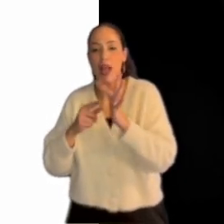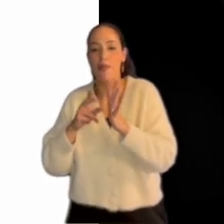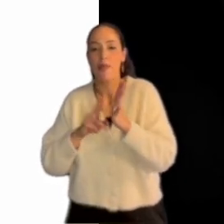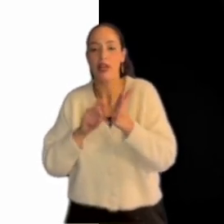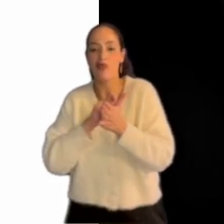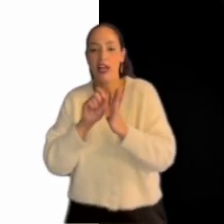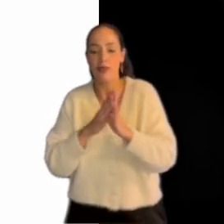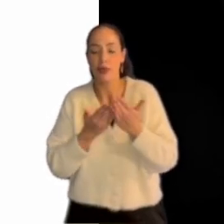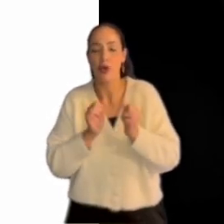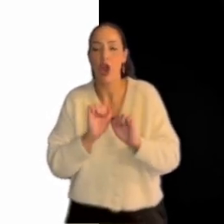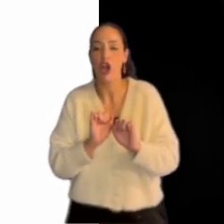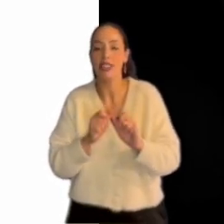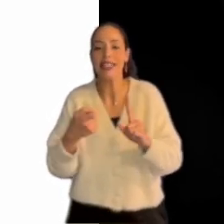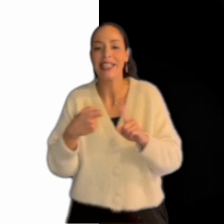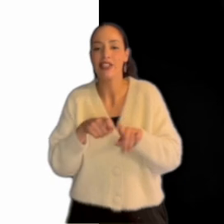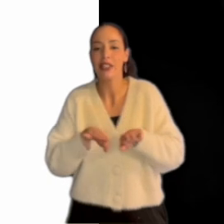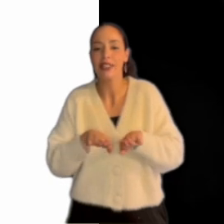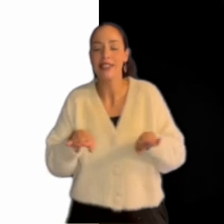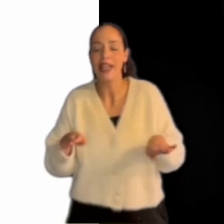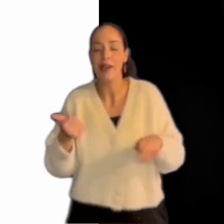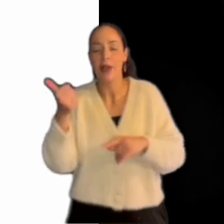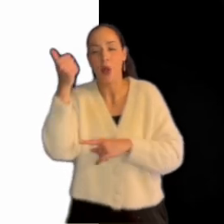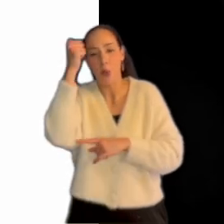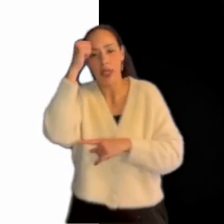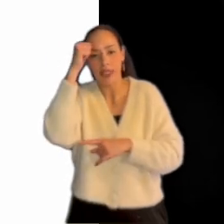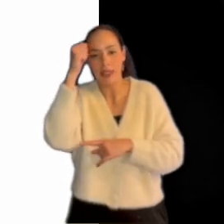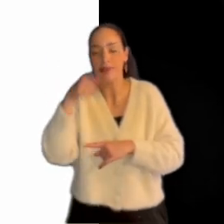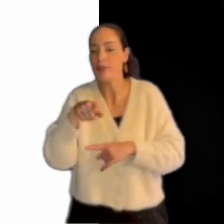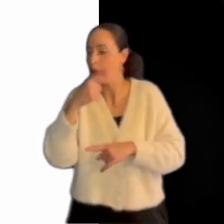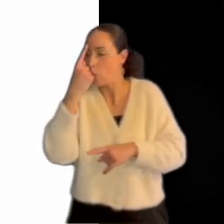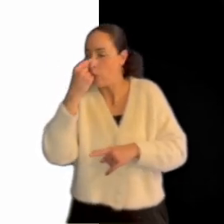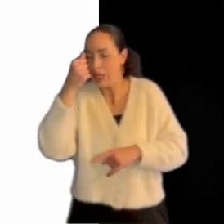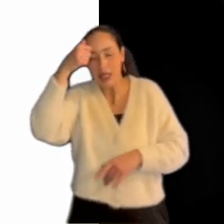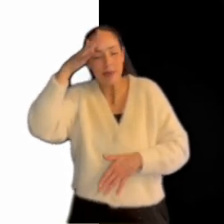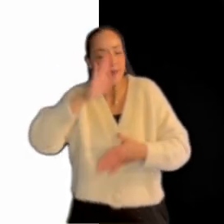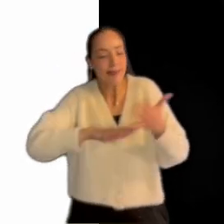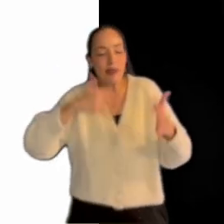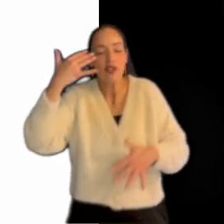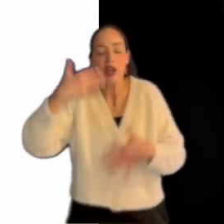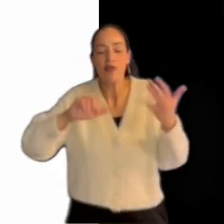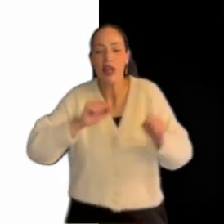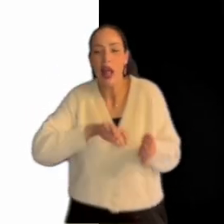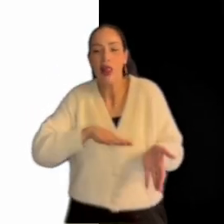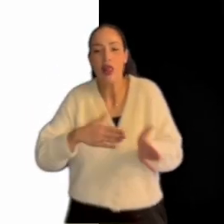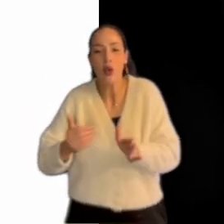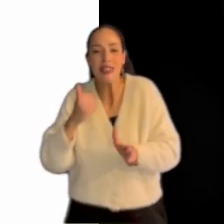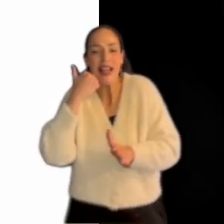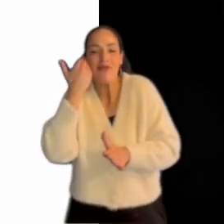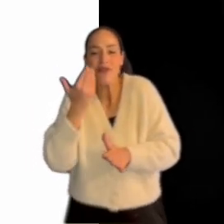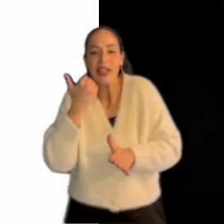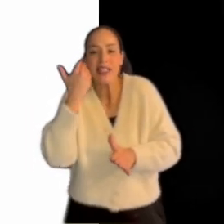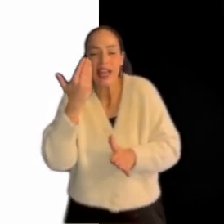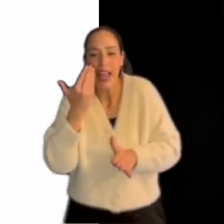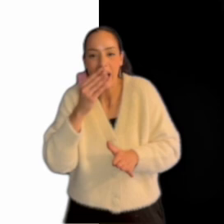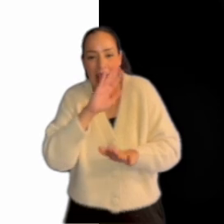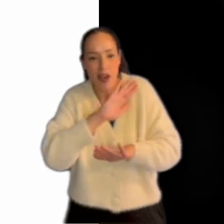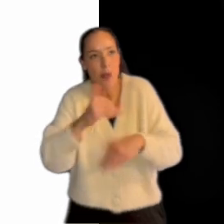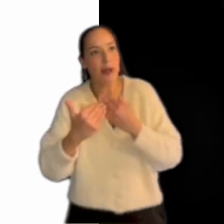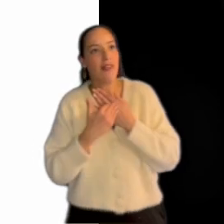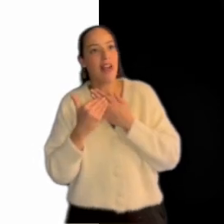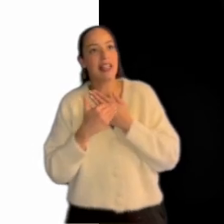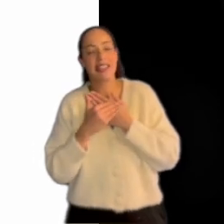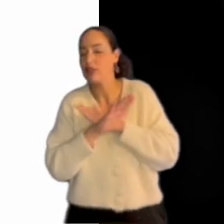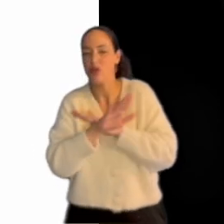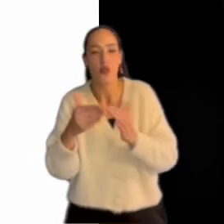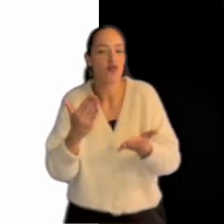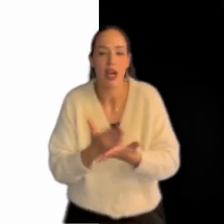in suffering and loss daily and not be touched by it is as unrealistic as expecting to be able to walk through water and expecting